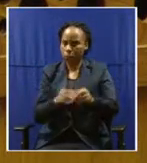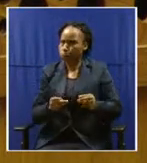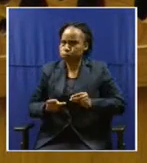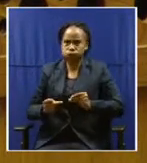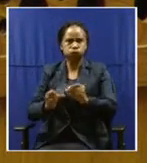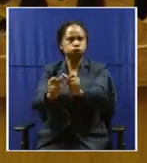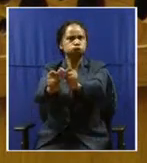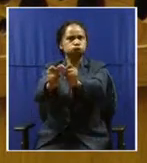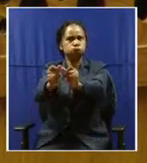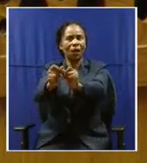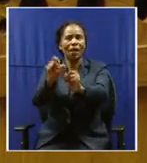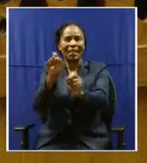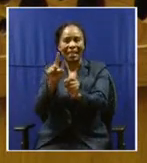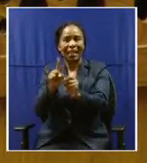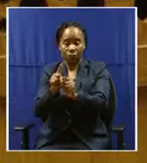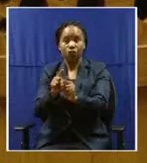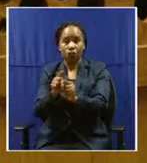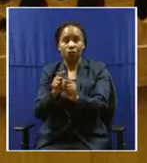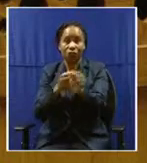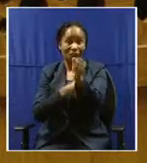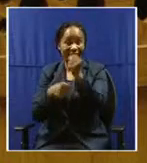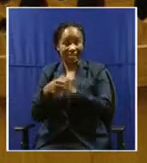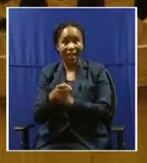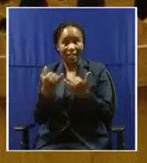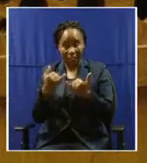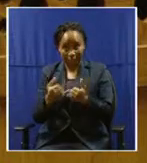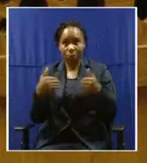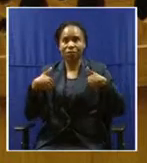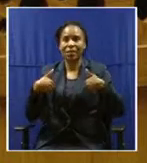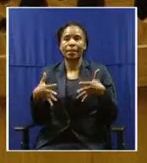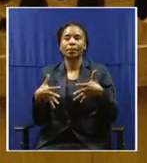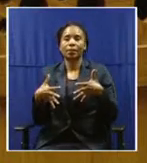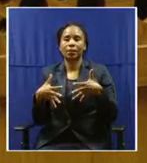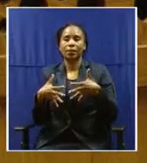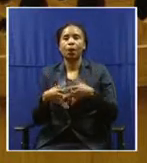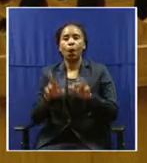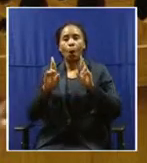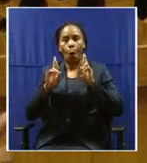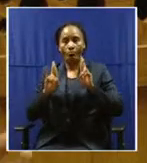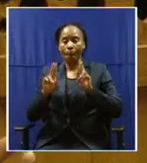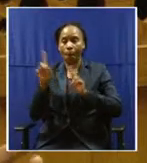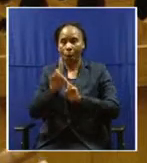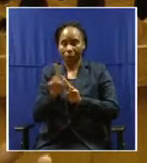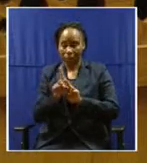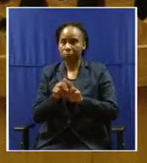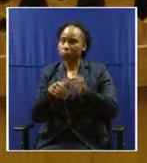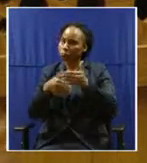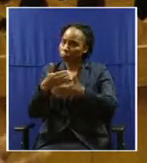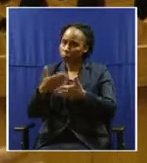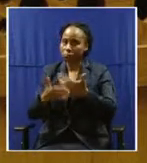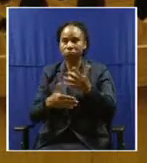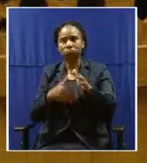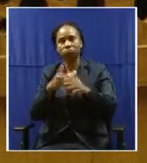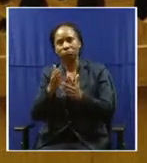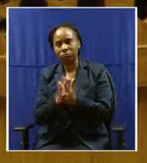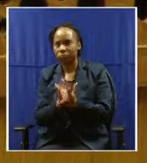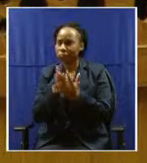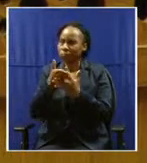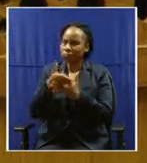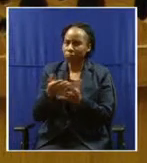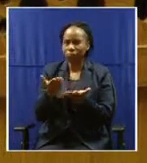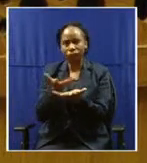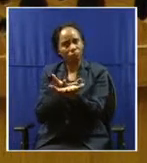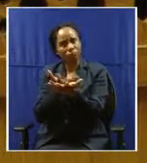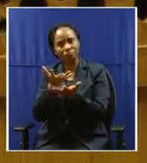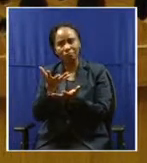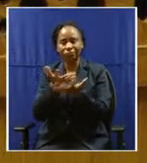spectrum is at an advanced stage. We hope that the ongoing litigation amongst interested parties